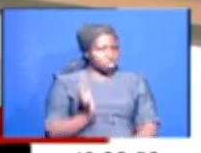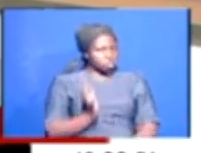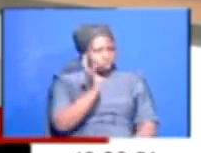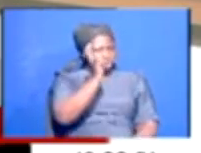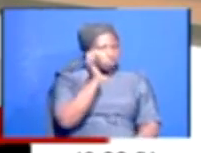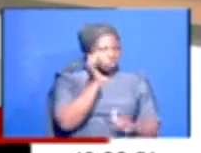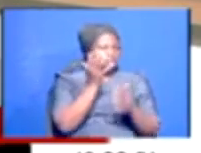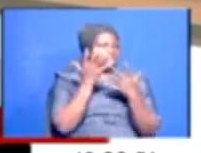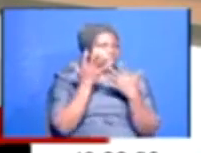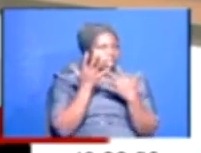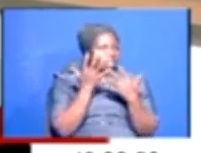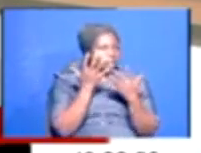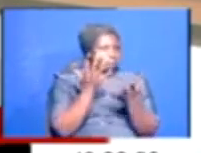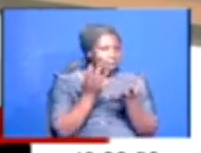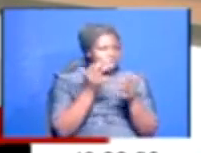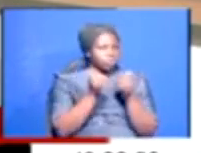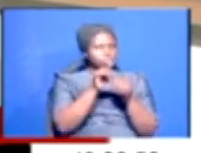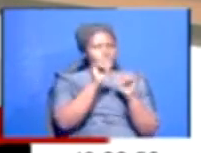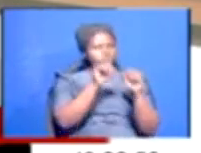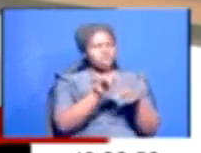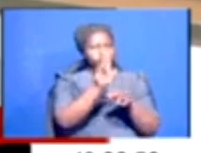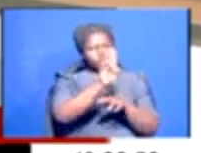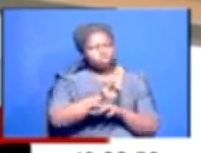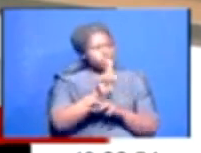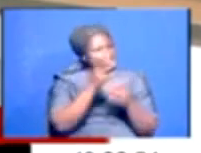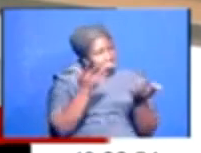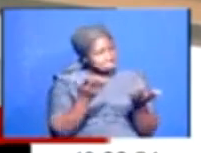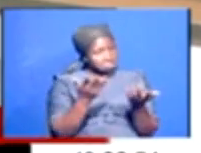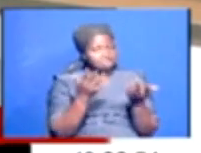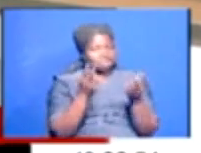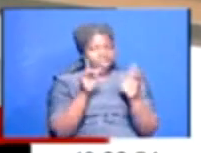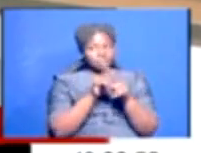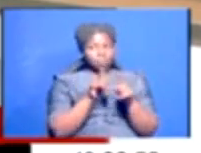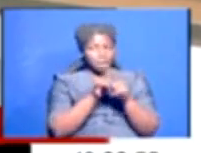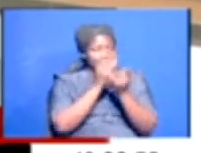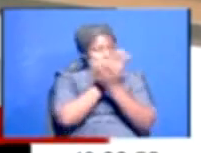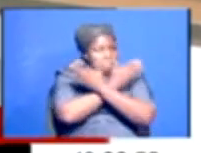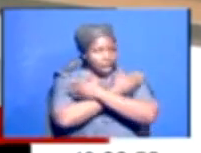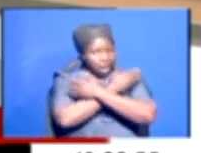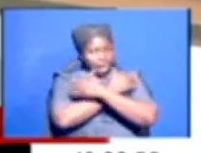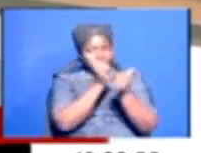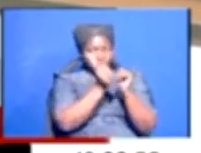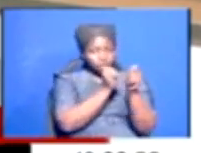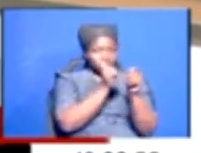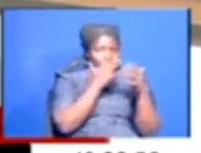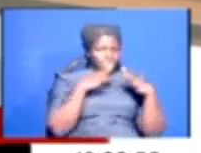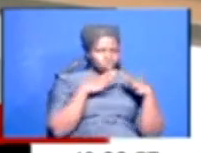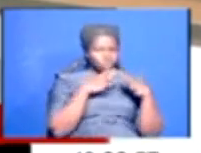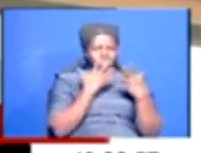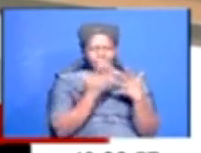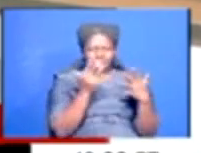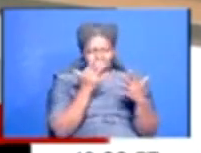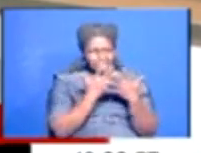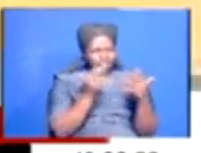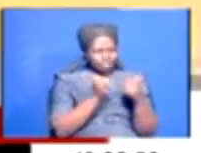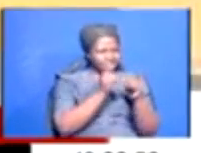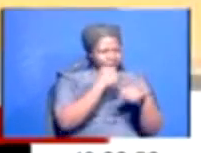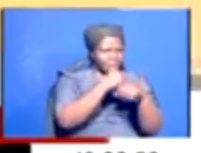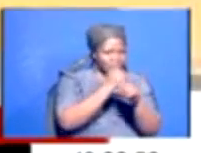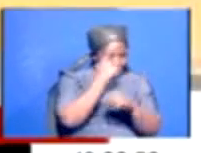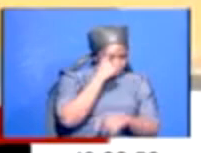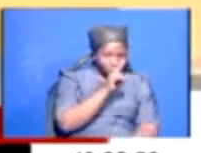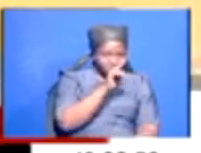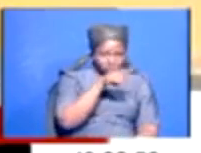use, and okay. A para athlete, a gym that is made for para athletes. Okay, with my